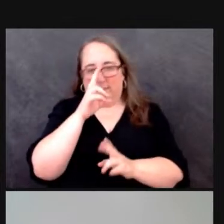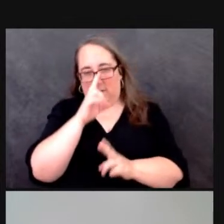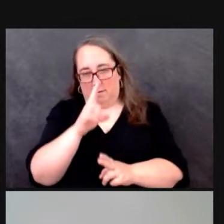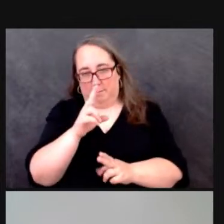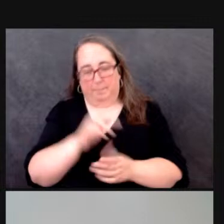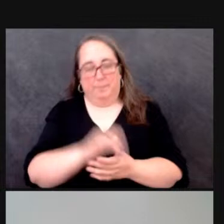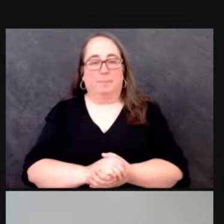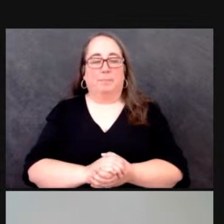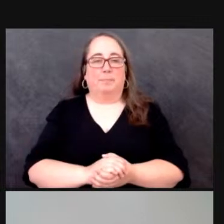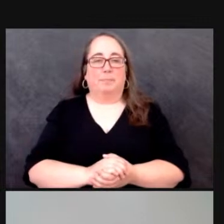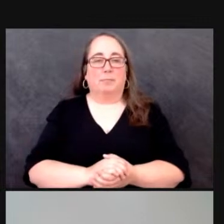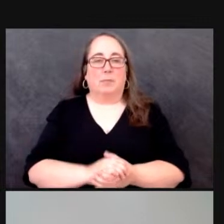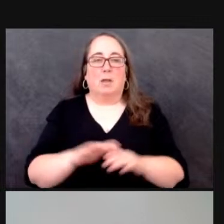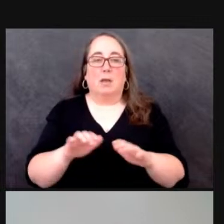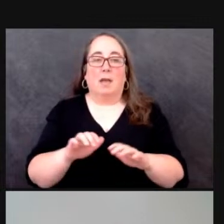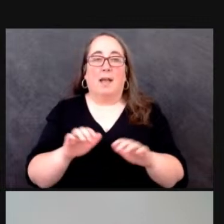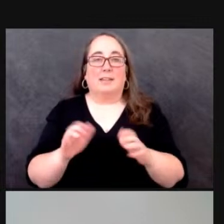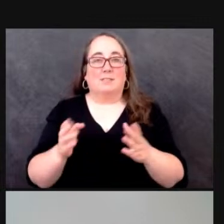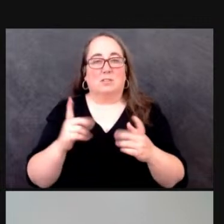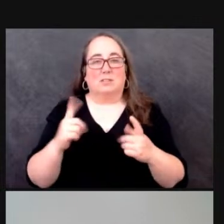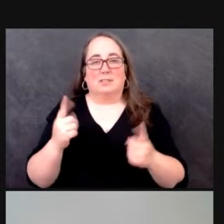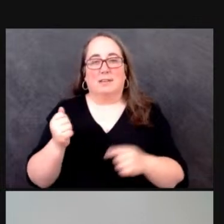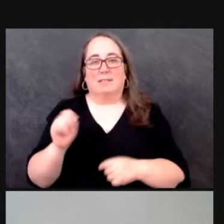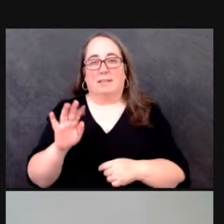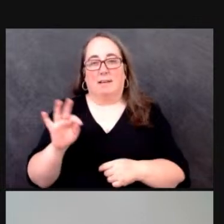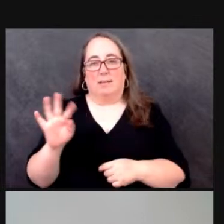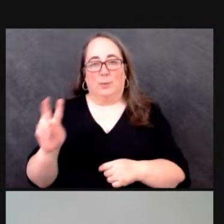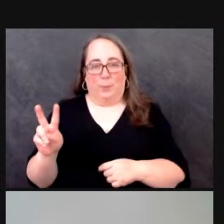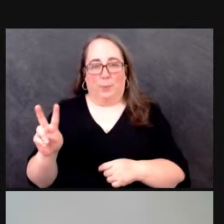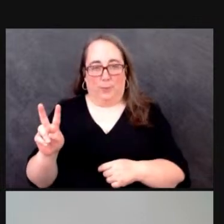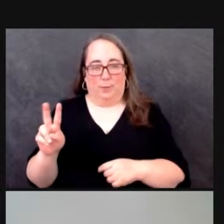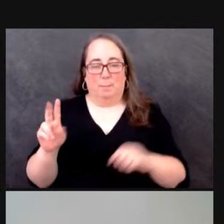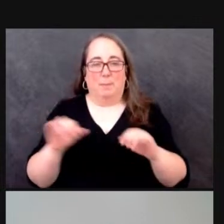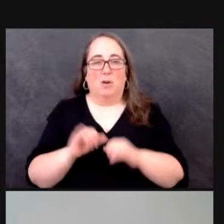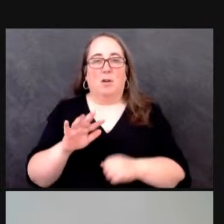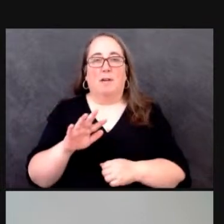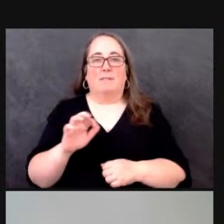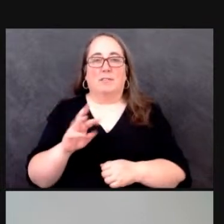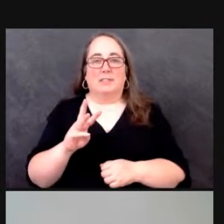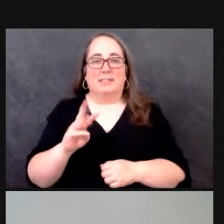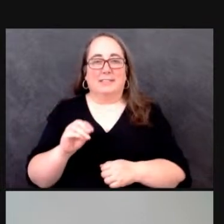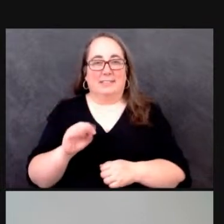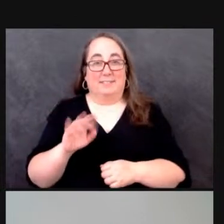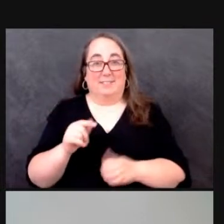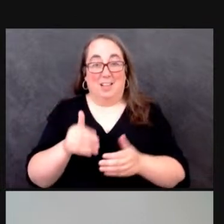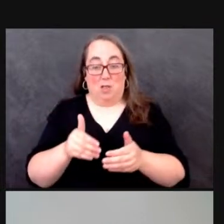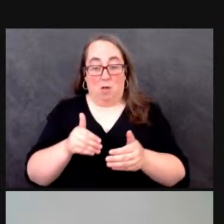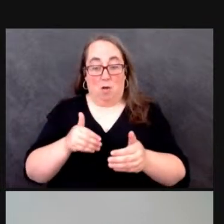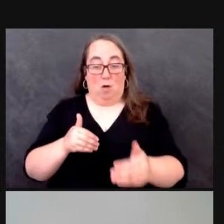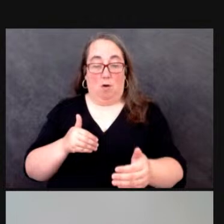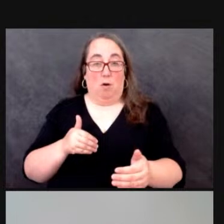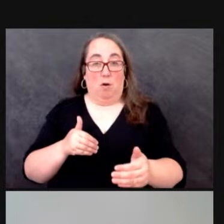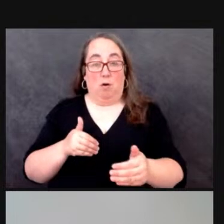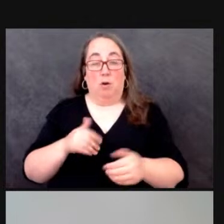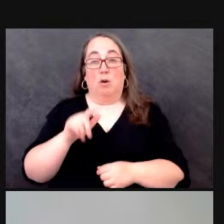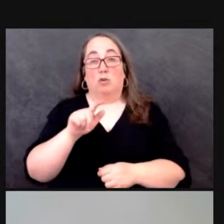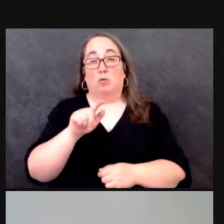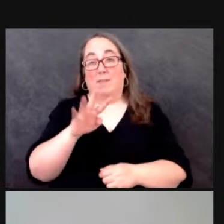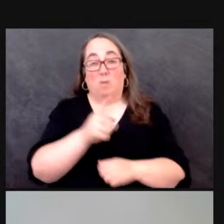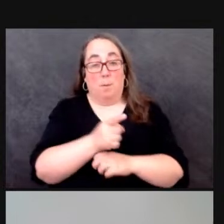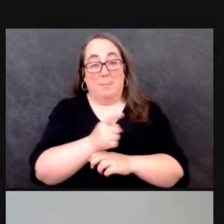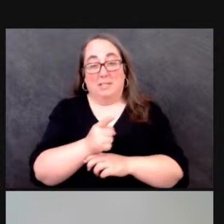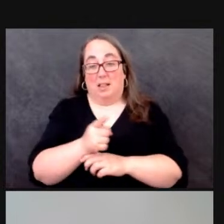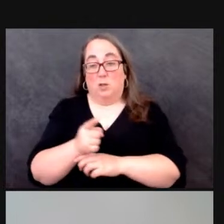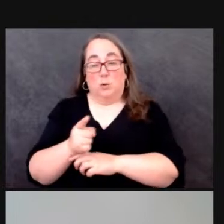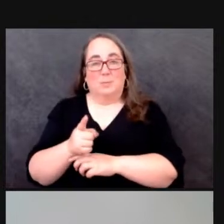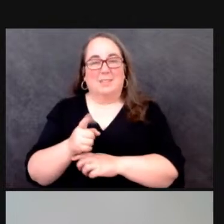It has been in active service since 1992 and measures 560 feet long, has 24 missile tubes and 4